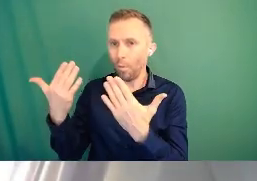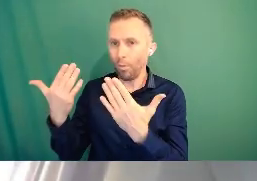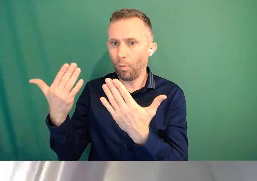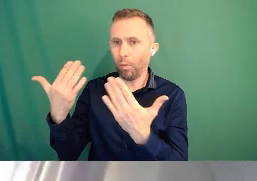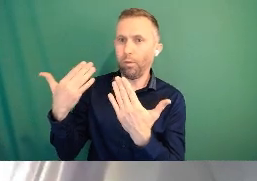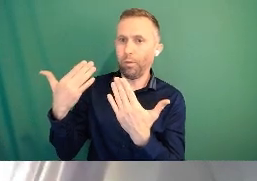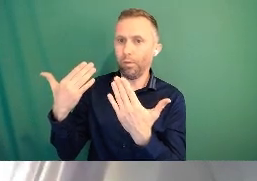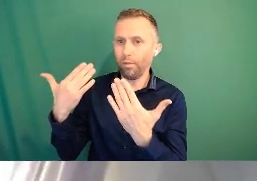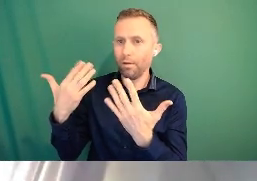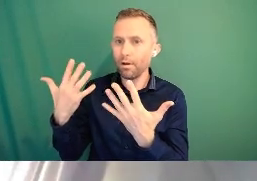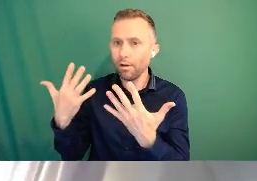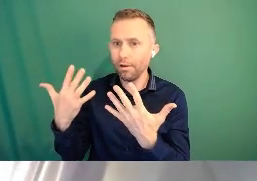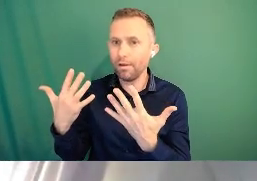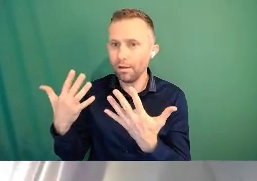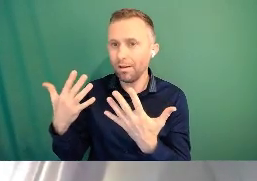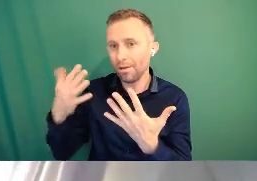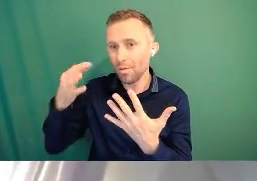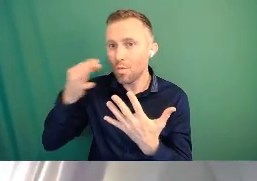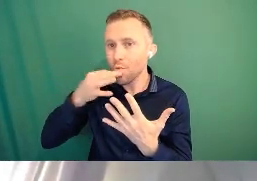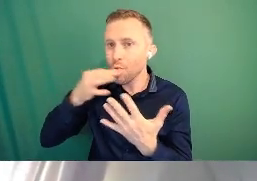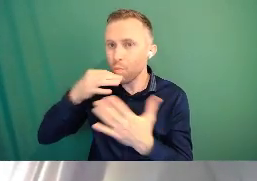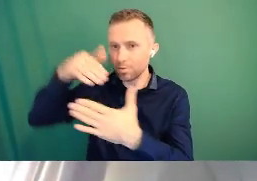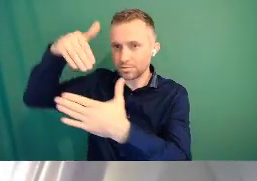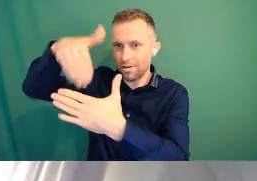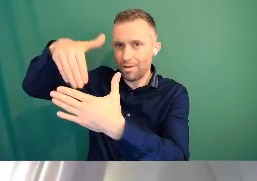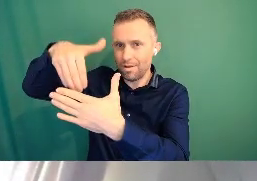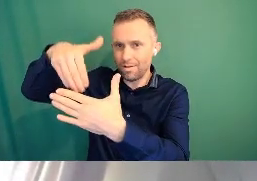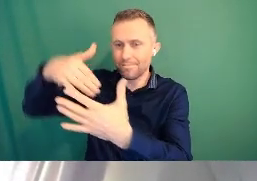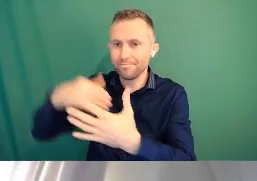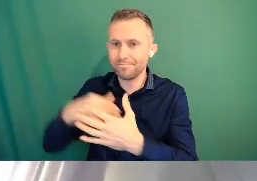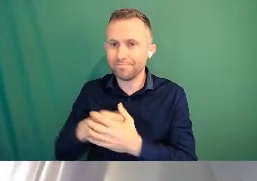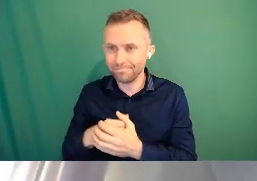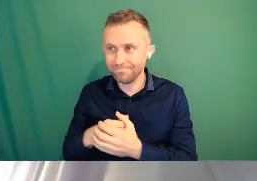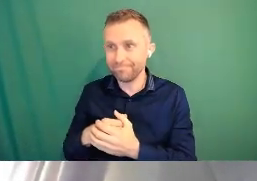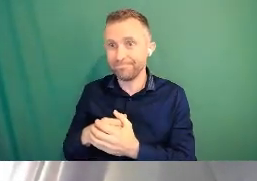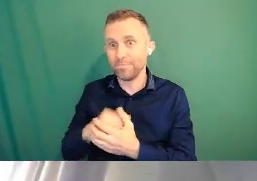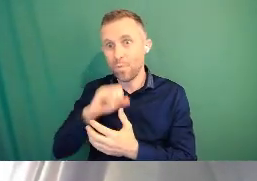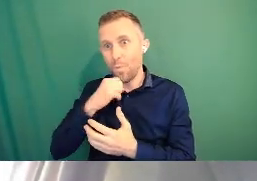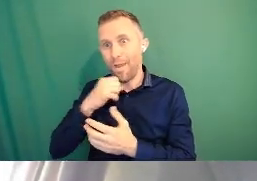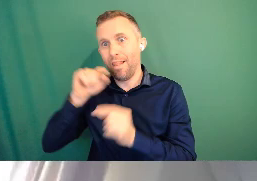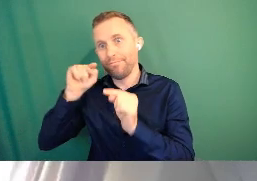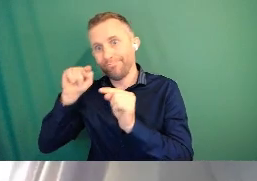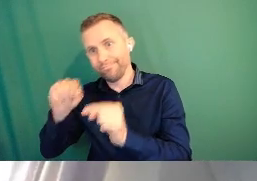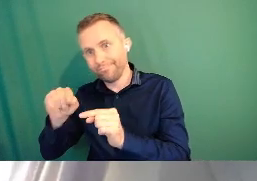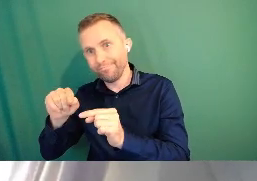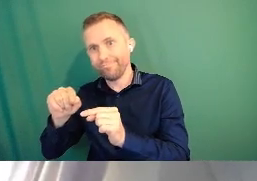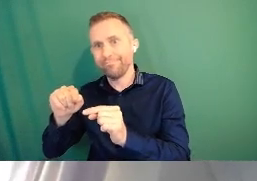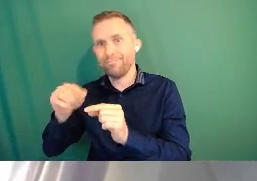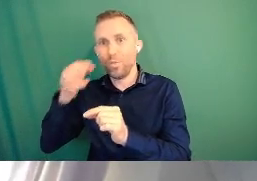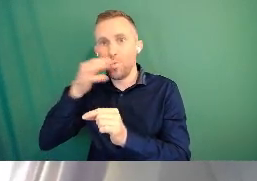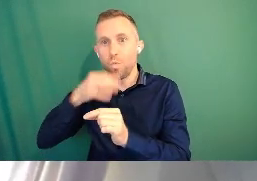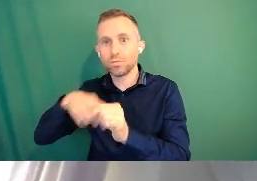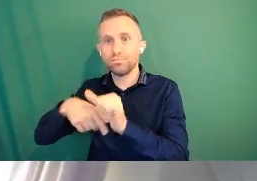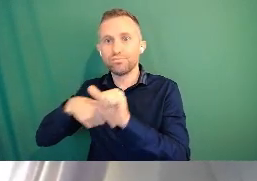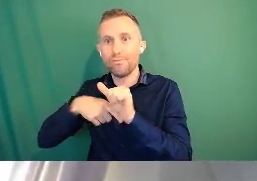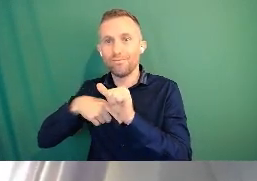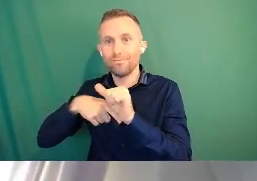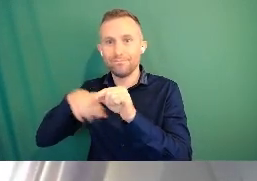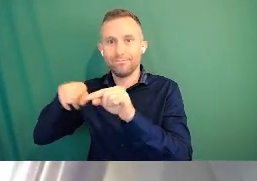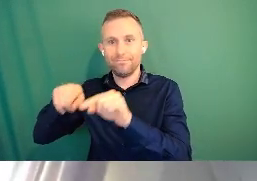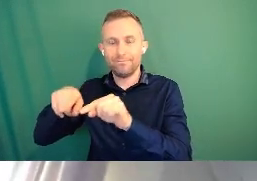being blown out by water and so on and so forth. So that's another project that they're doing now. They're going to basically waterproof the